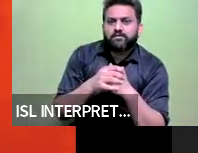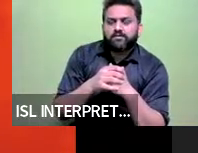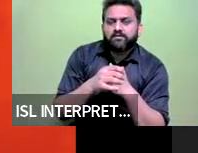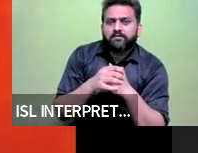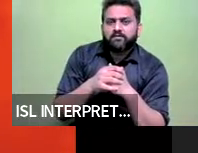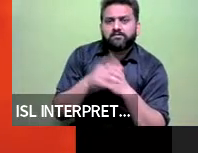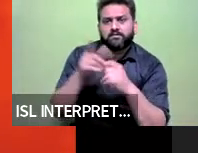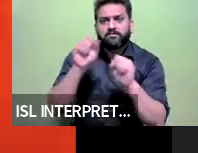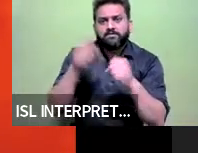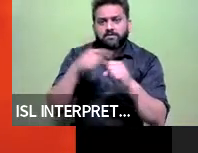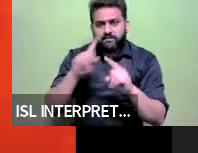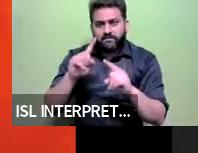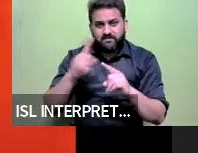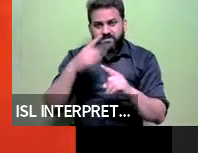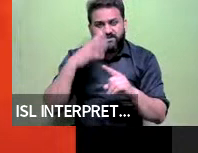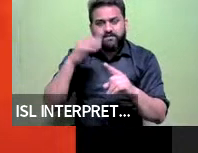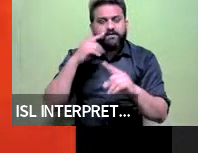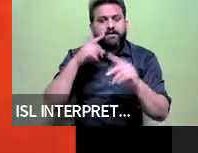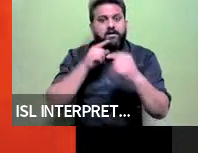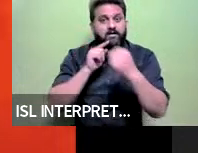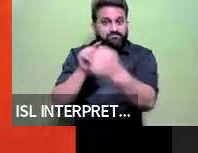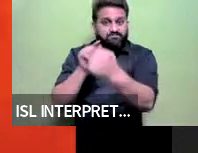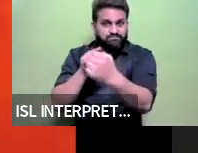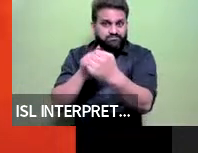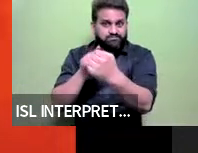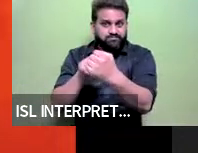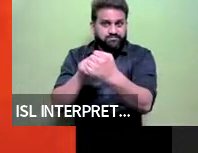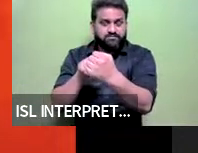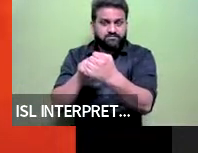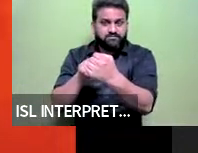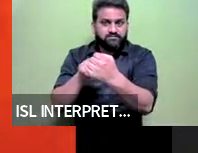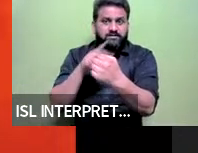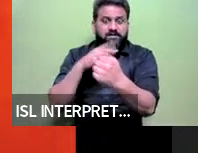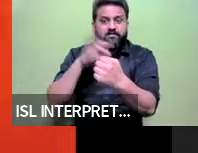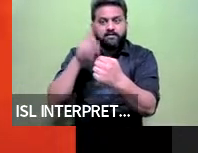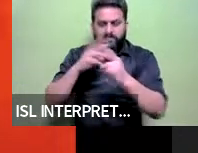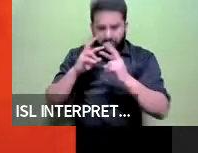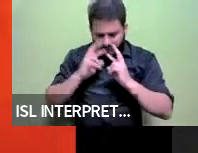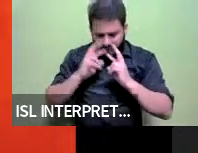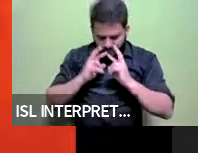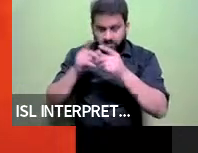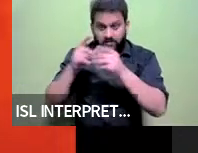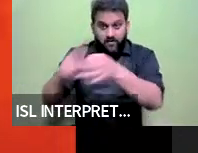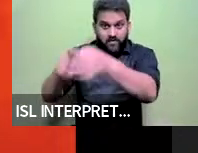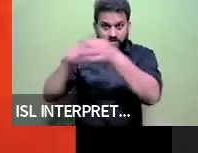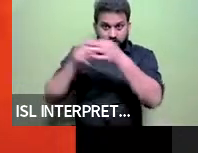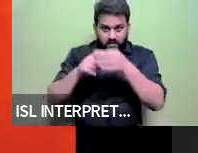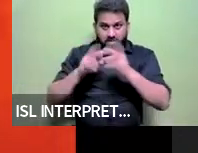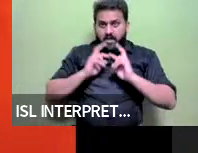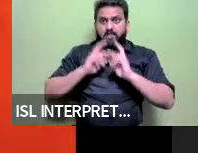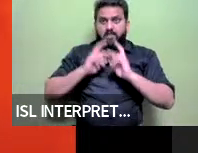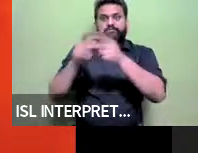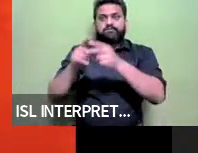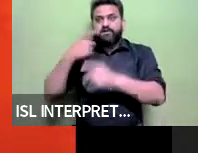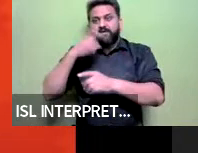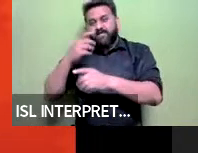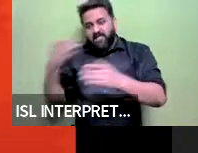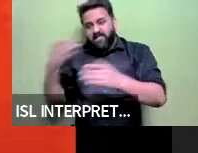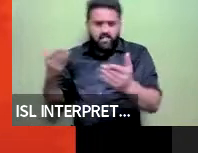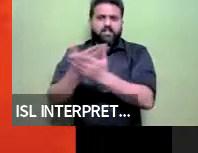you can first give the argument, and you should be answering the question, answering the arguments of claimant